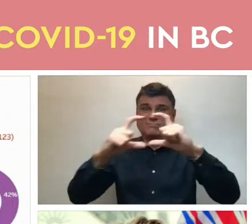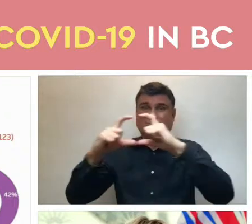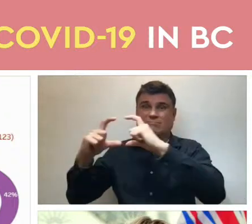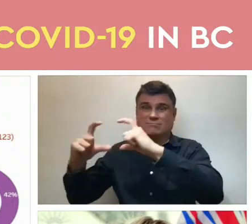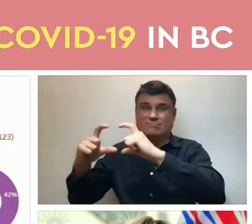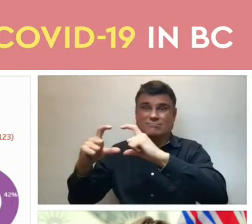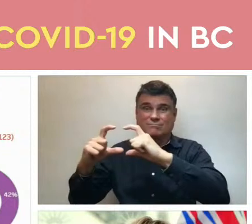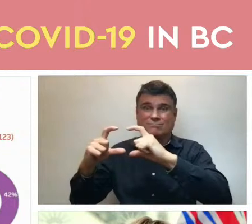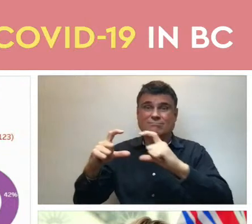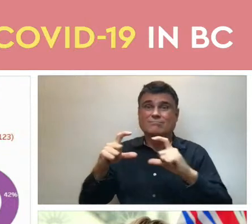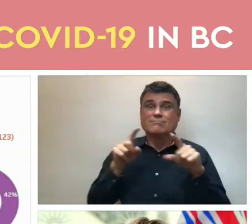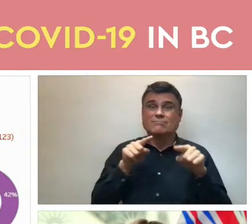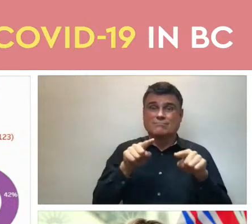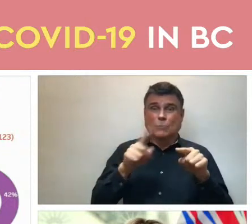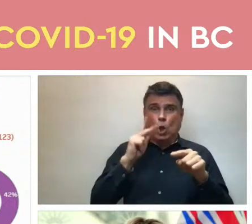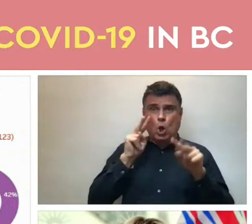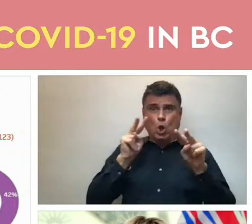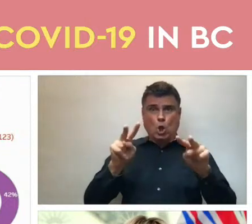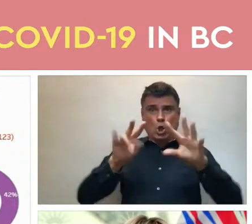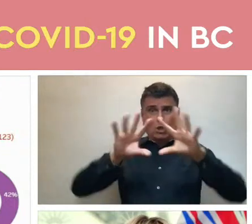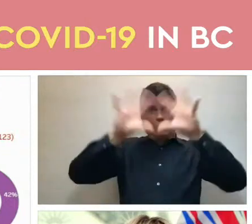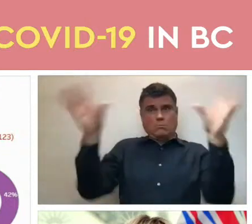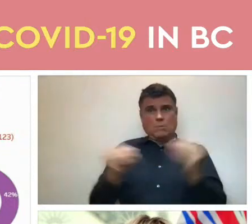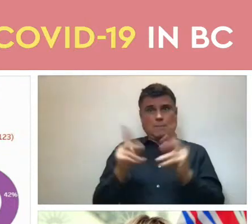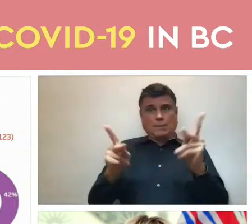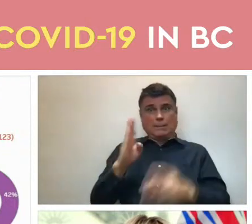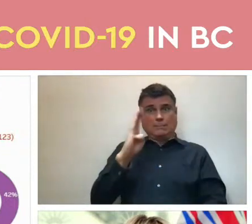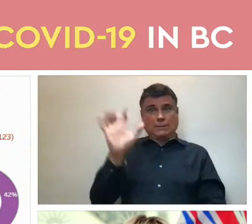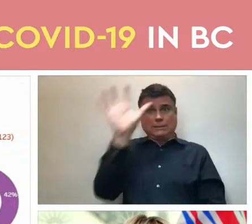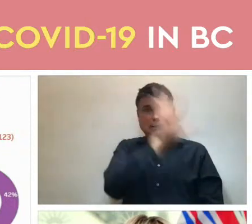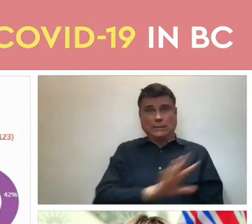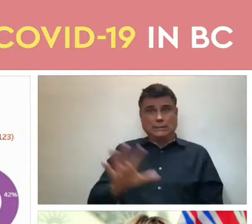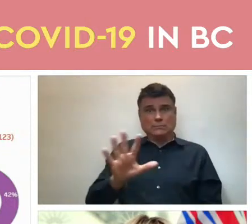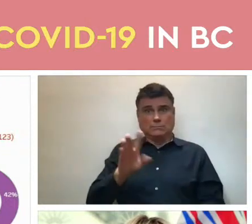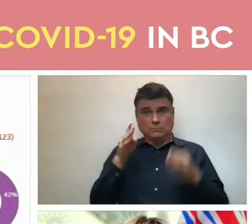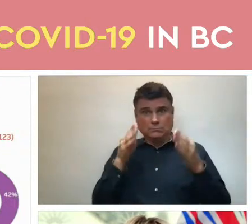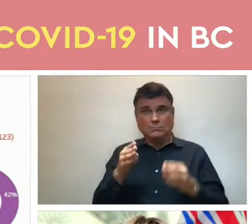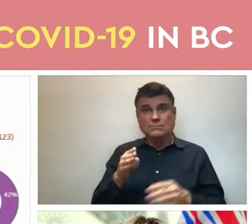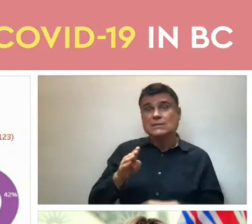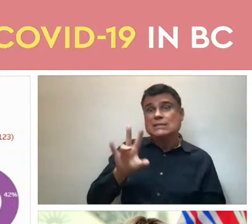British Columbia. We have 73% of the population who's had